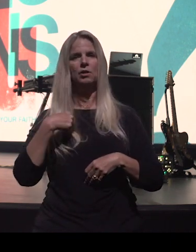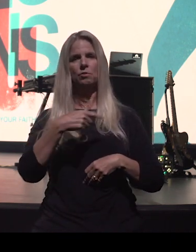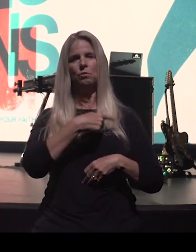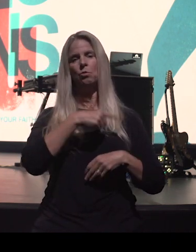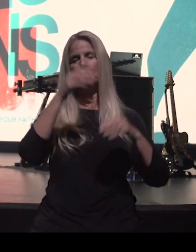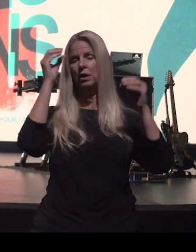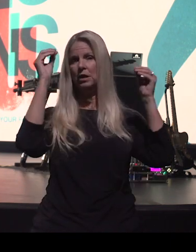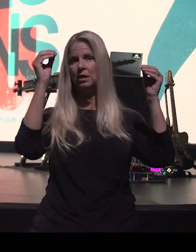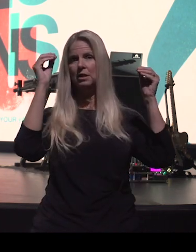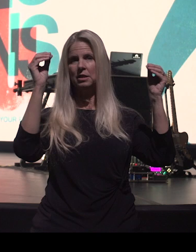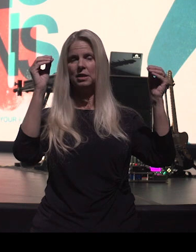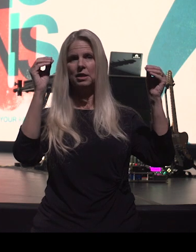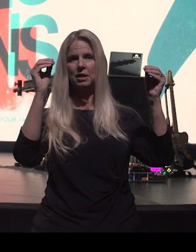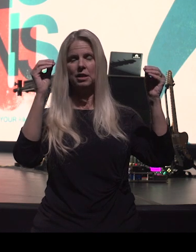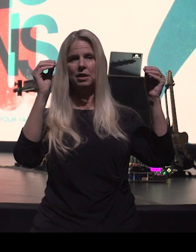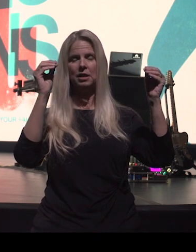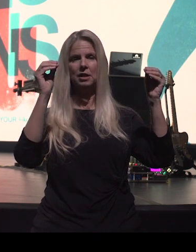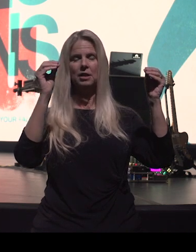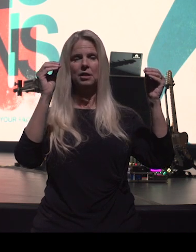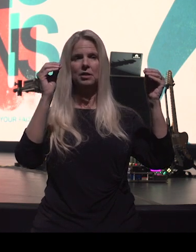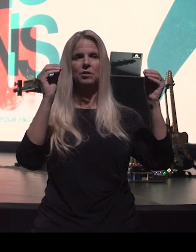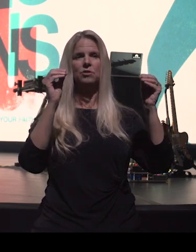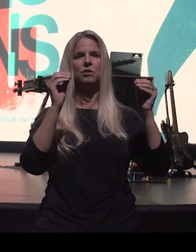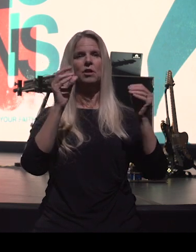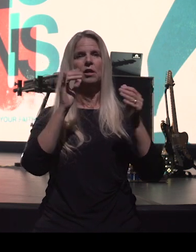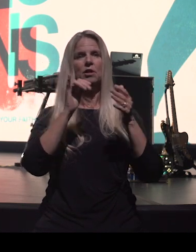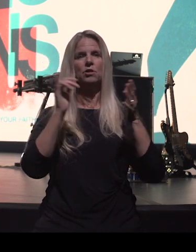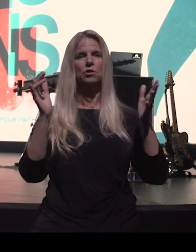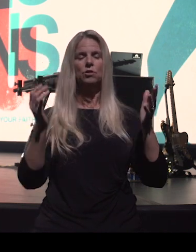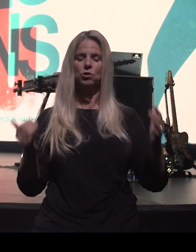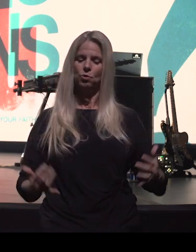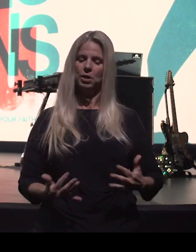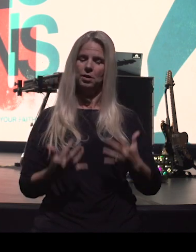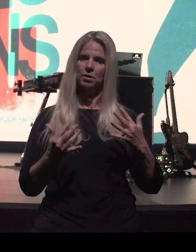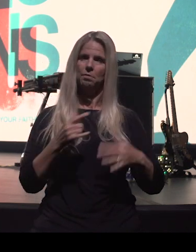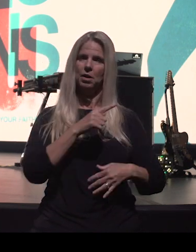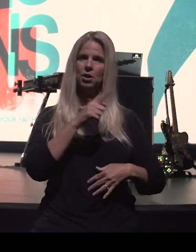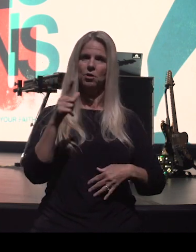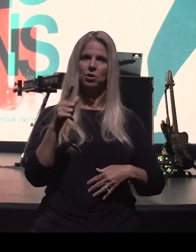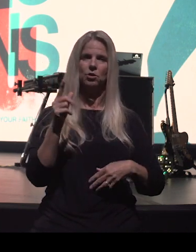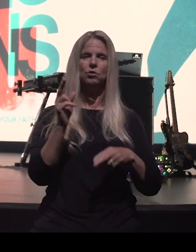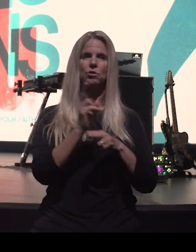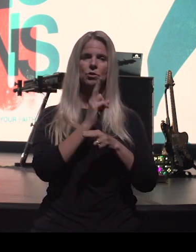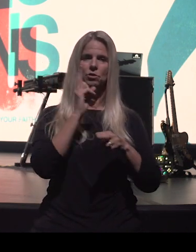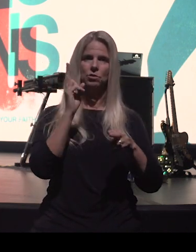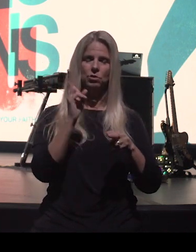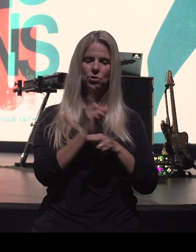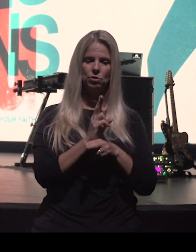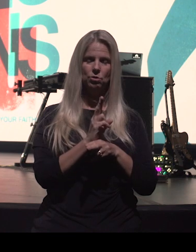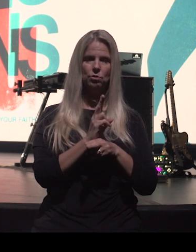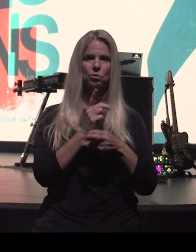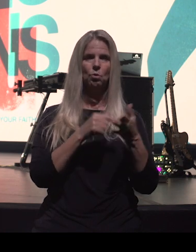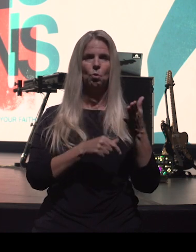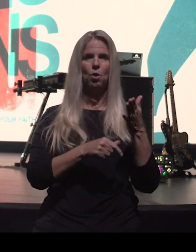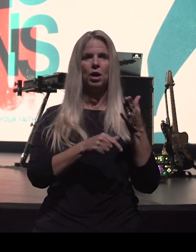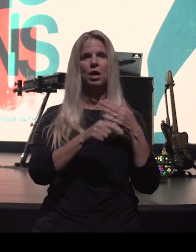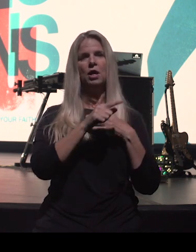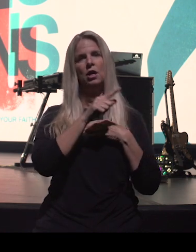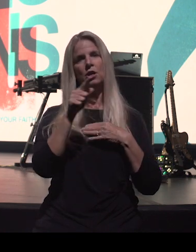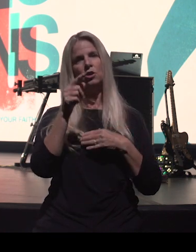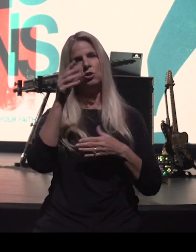We teach very specifically to inspire you to go apply what you learn, not just to